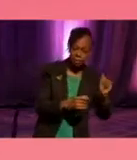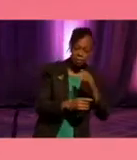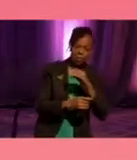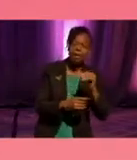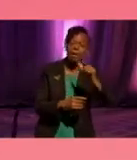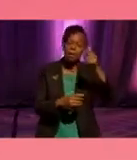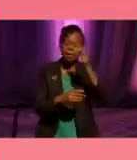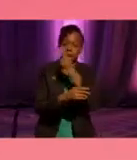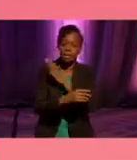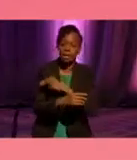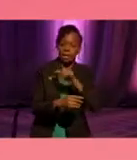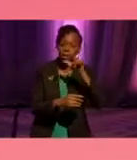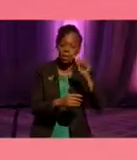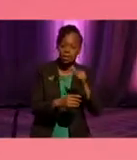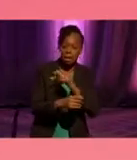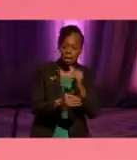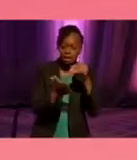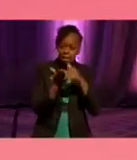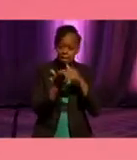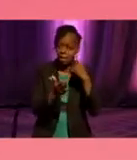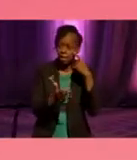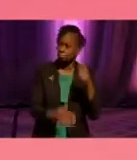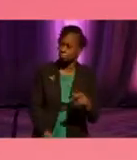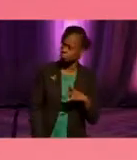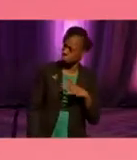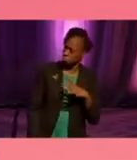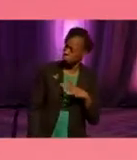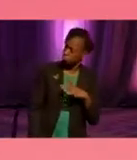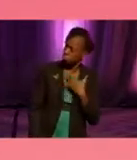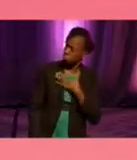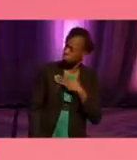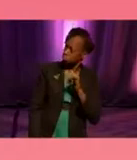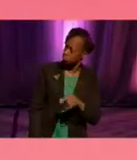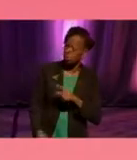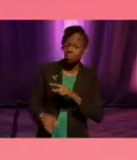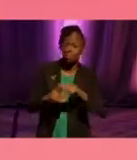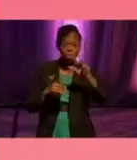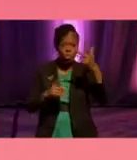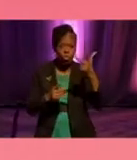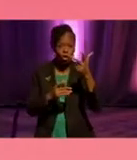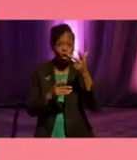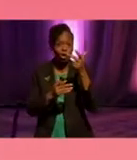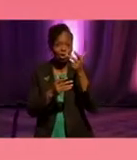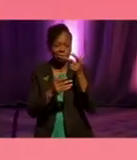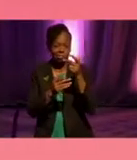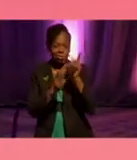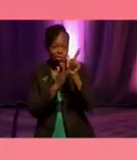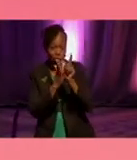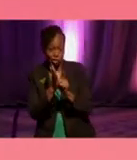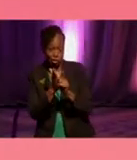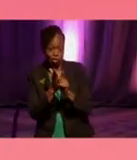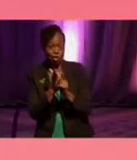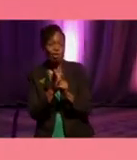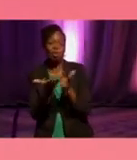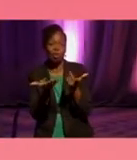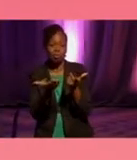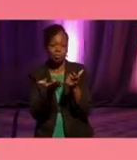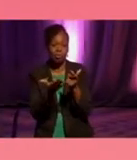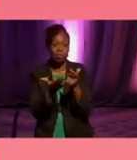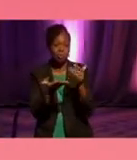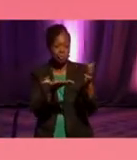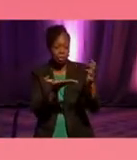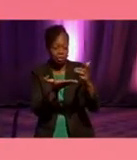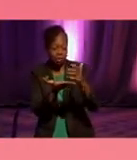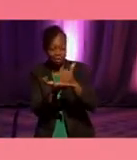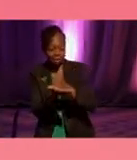Now I work with doctors and stuff. I'm like, okay, this is kind of cool, right? And the third piece of legislation was to collect the